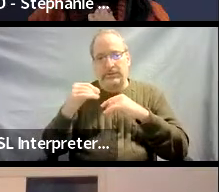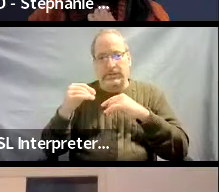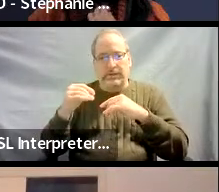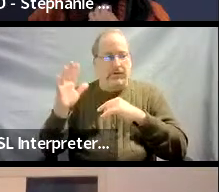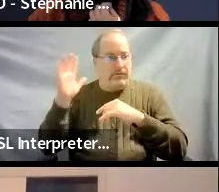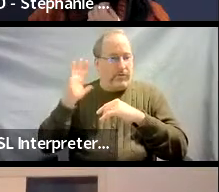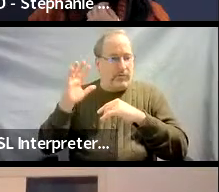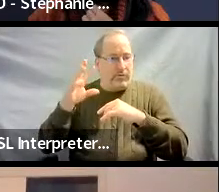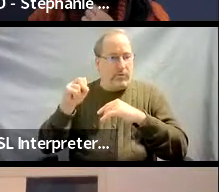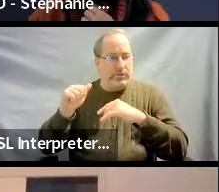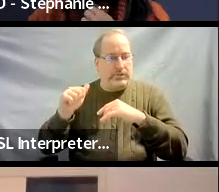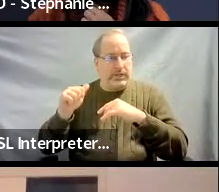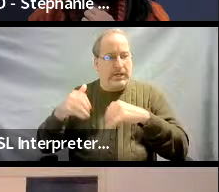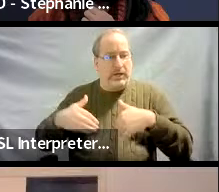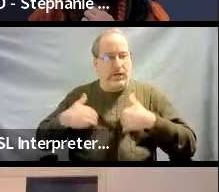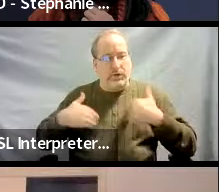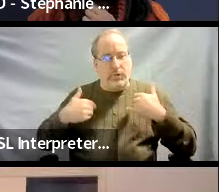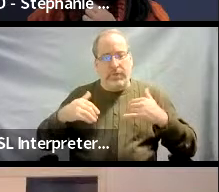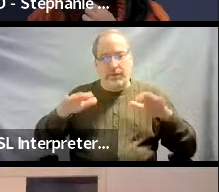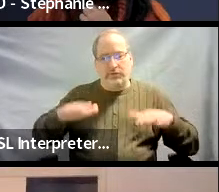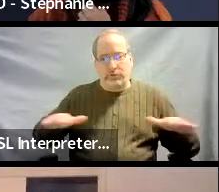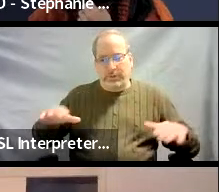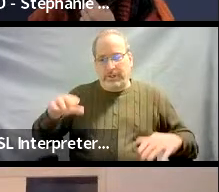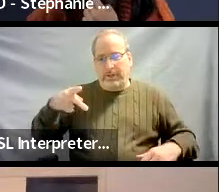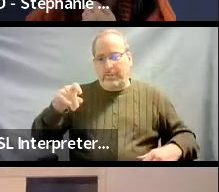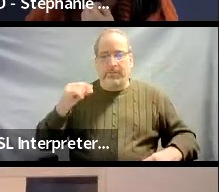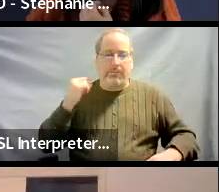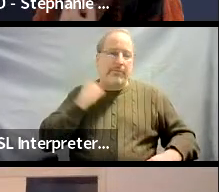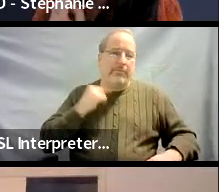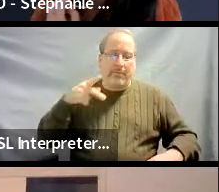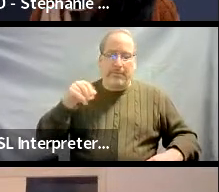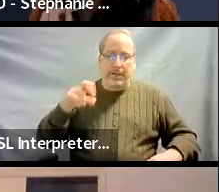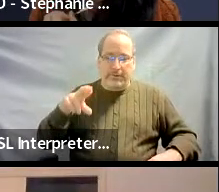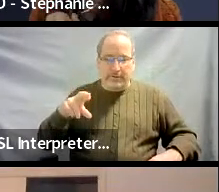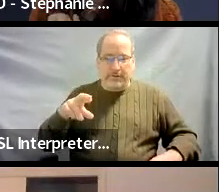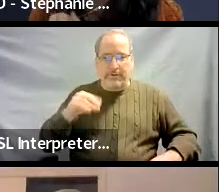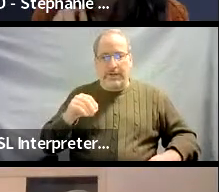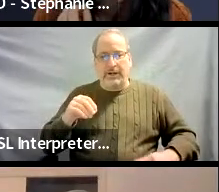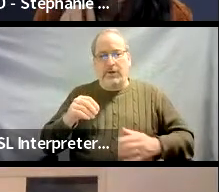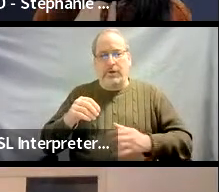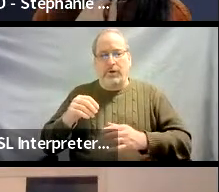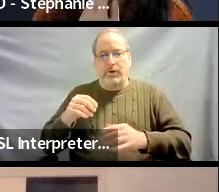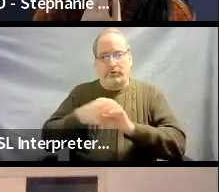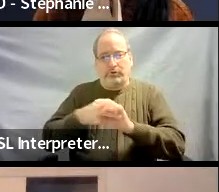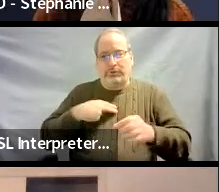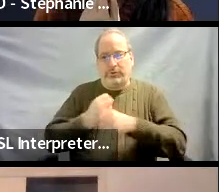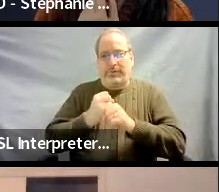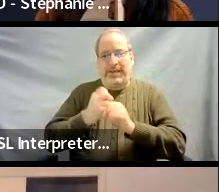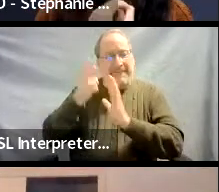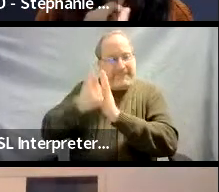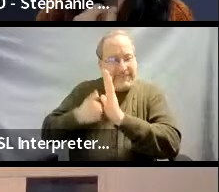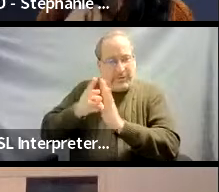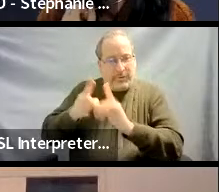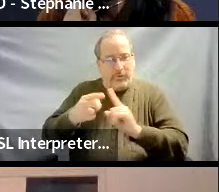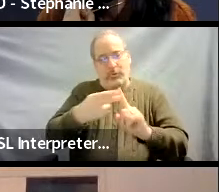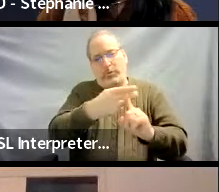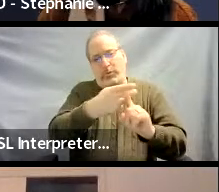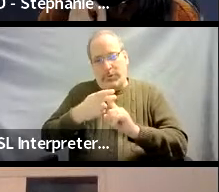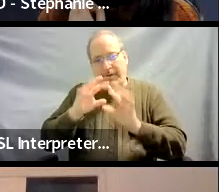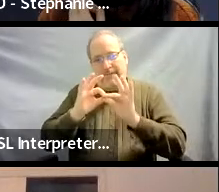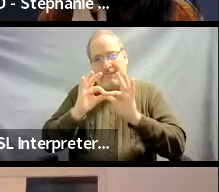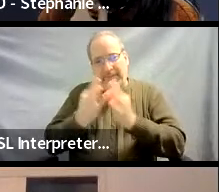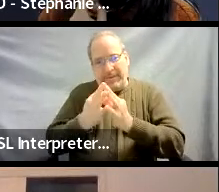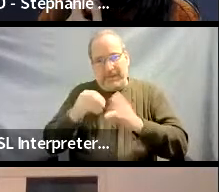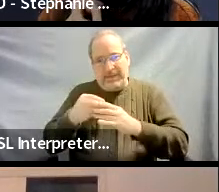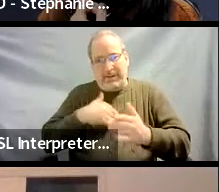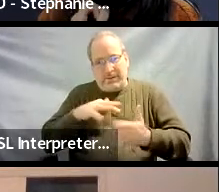formerly a youth pastor at St. George's, joined us in making a video to recruit families into the study.